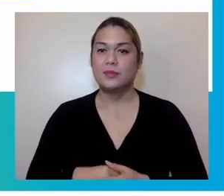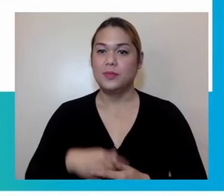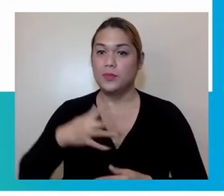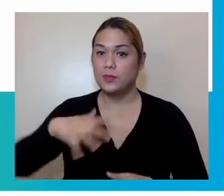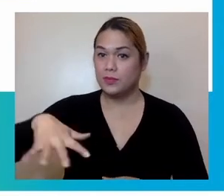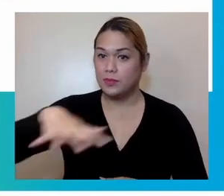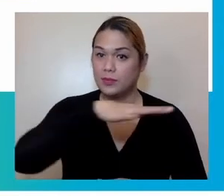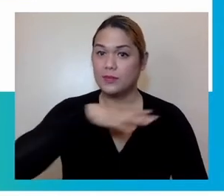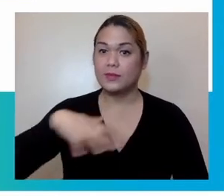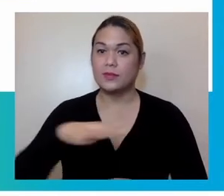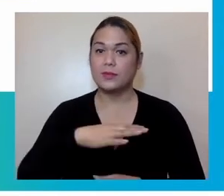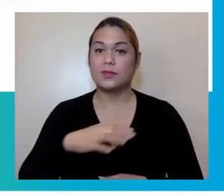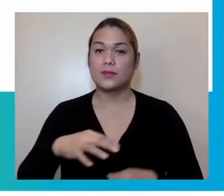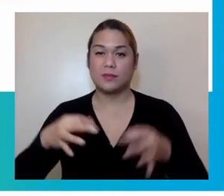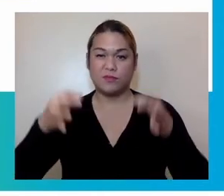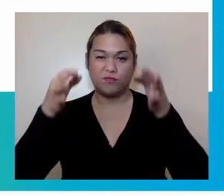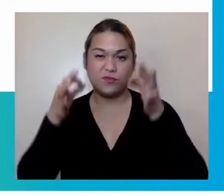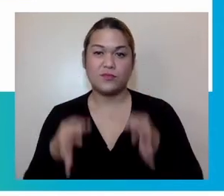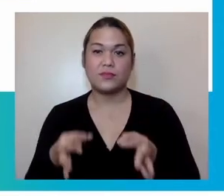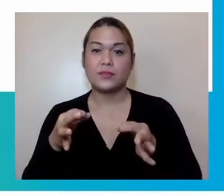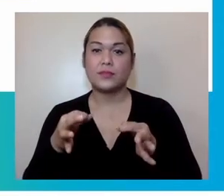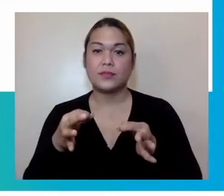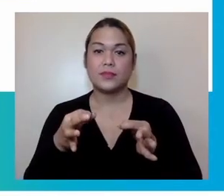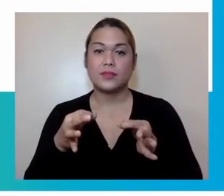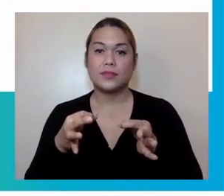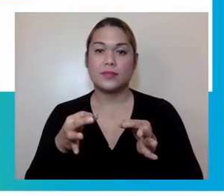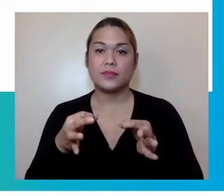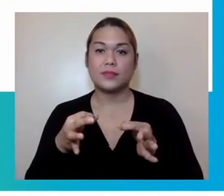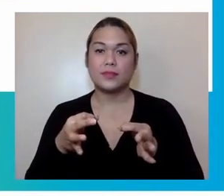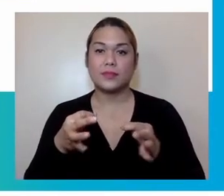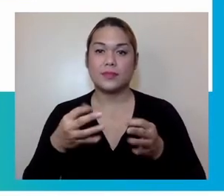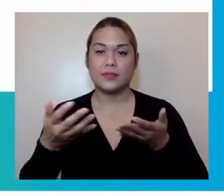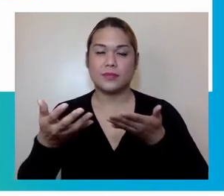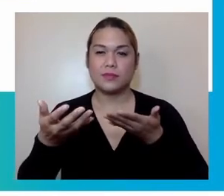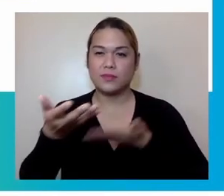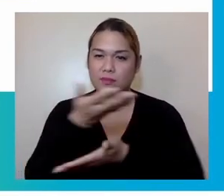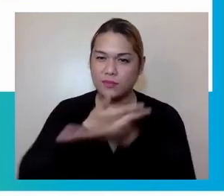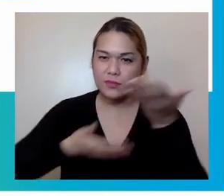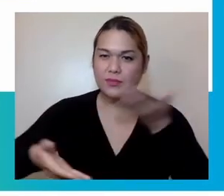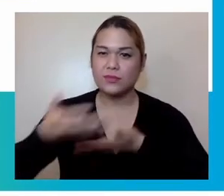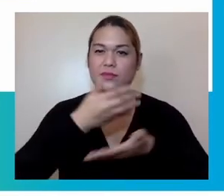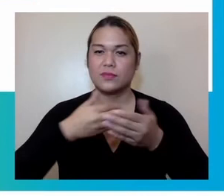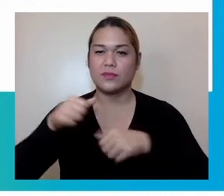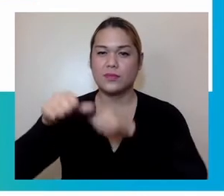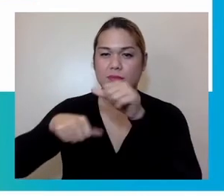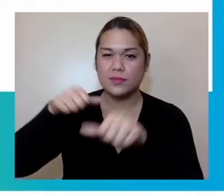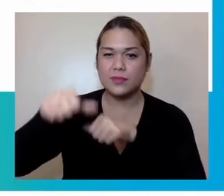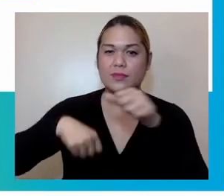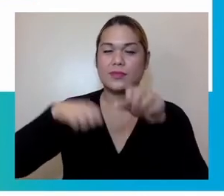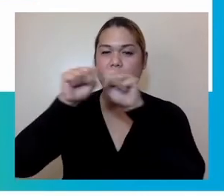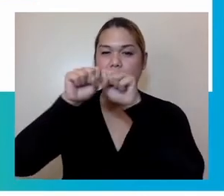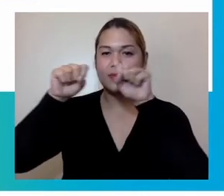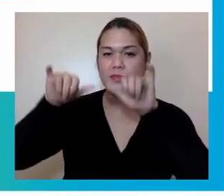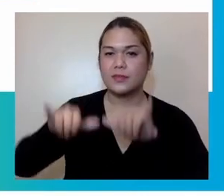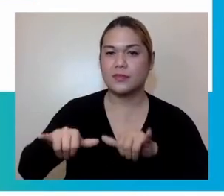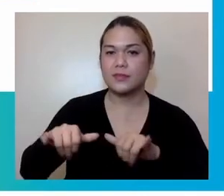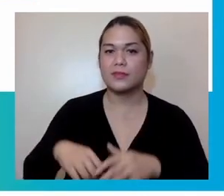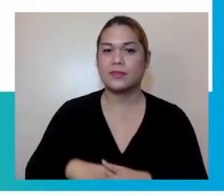They are collective in the sense that we can't do it alone. in order to even